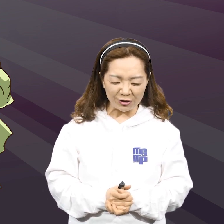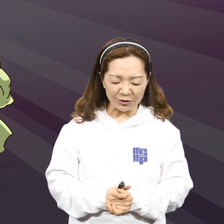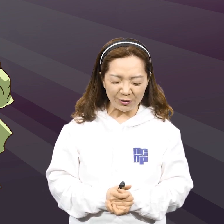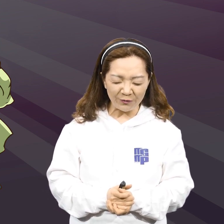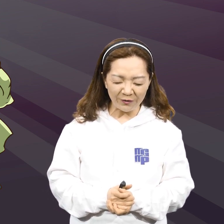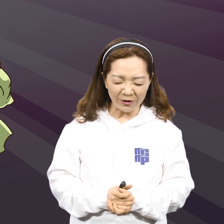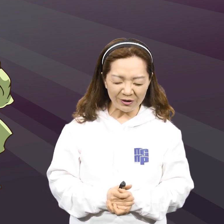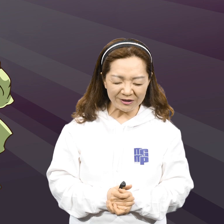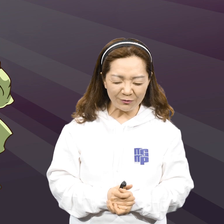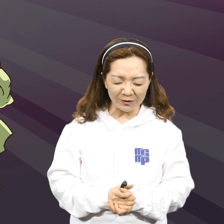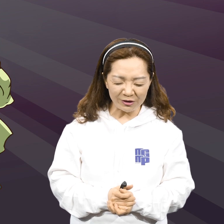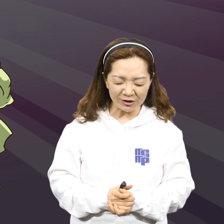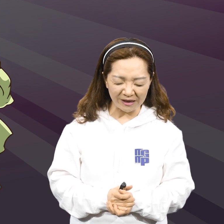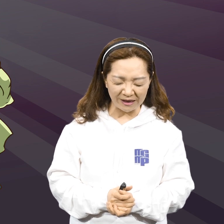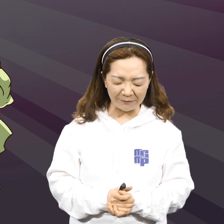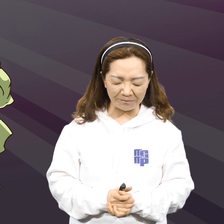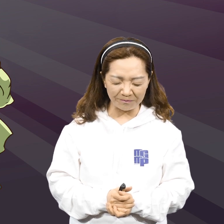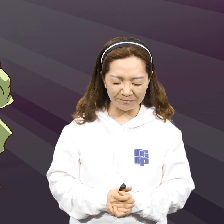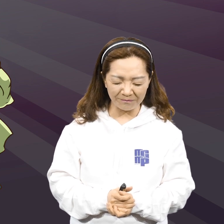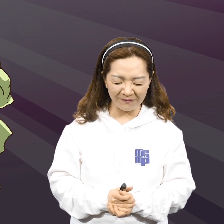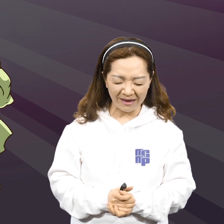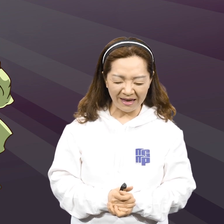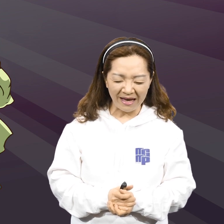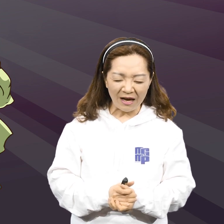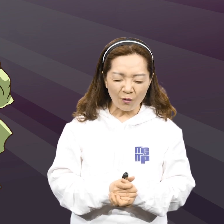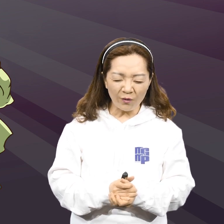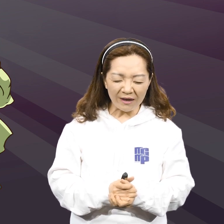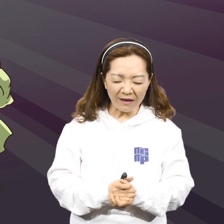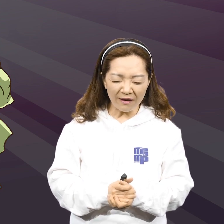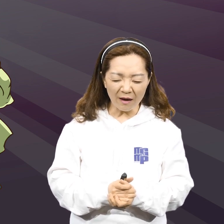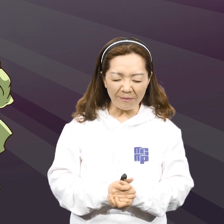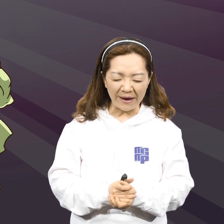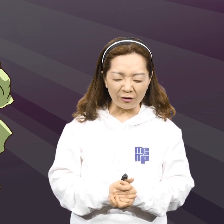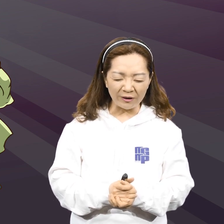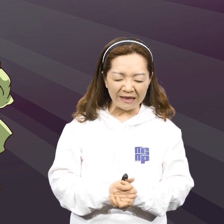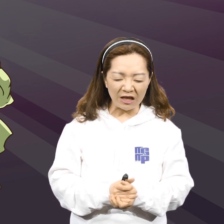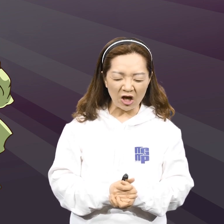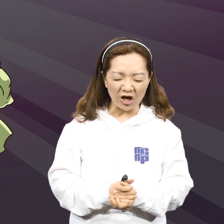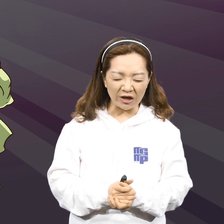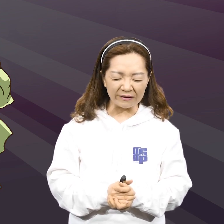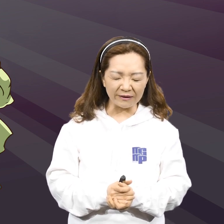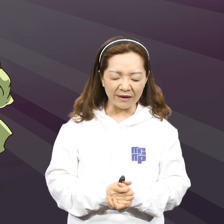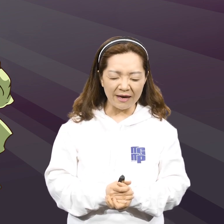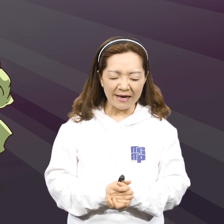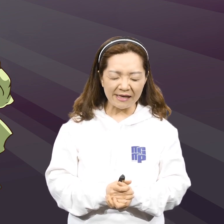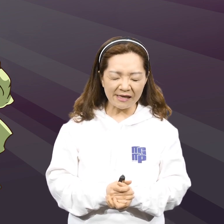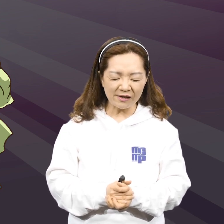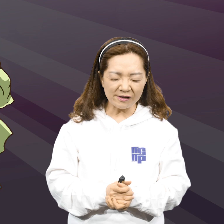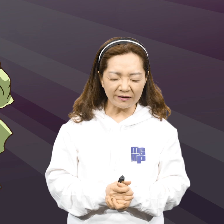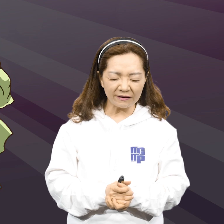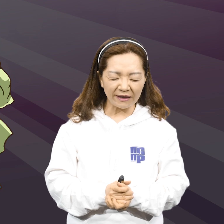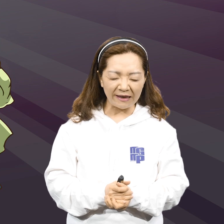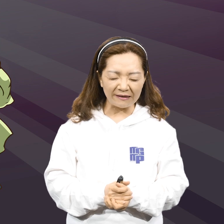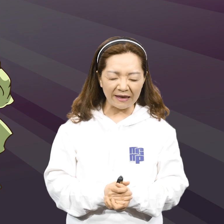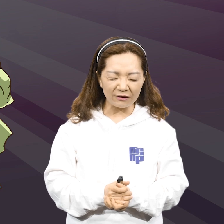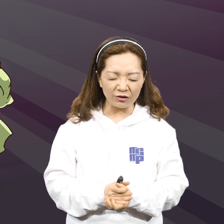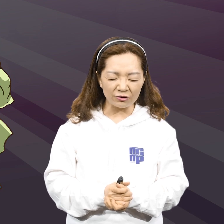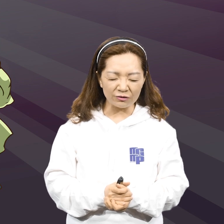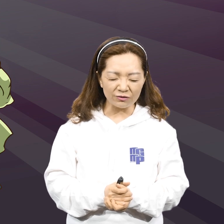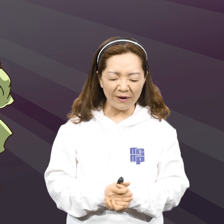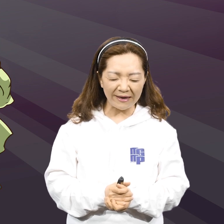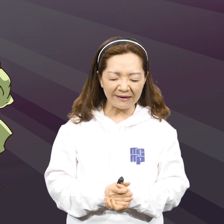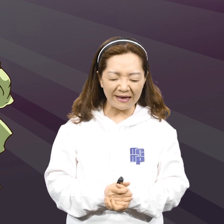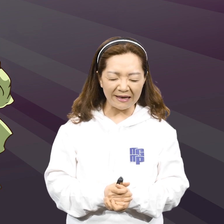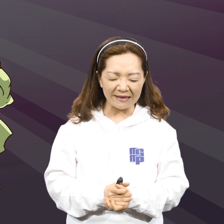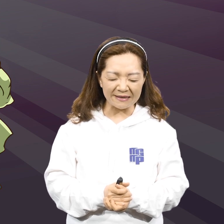New First Worship. We learn about Ehud. Ehud cannot